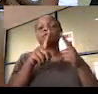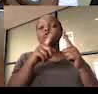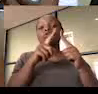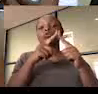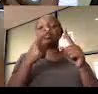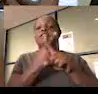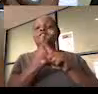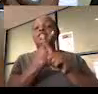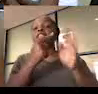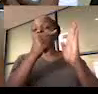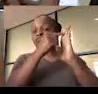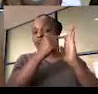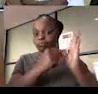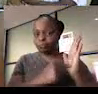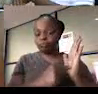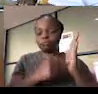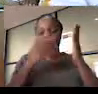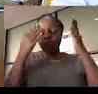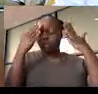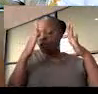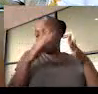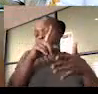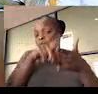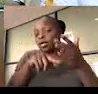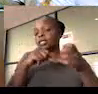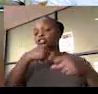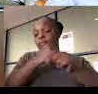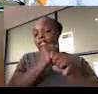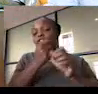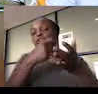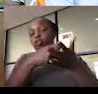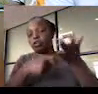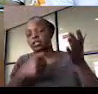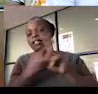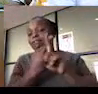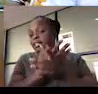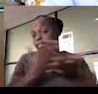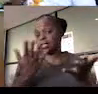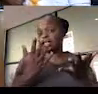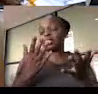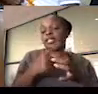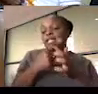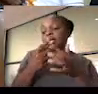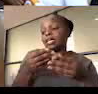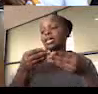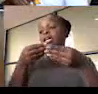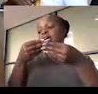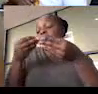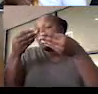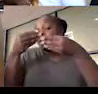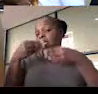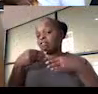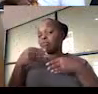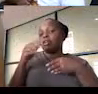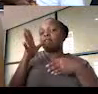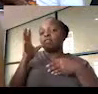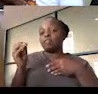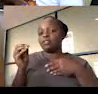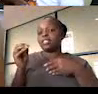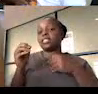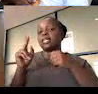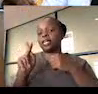was very young at that time. So they did Arambe, and the contribution was around 180,000. So